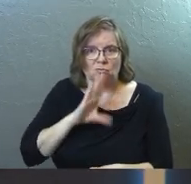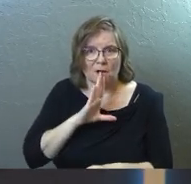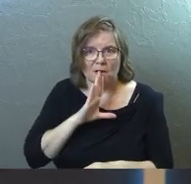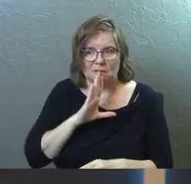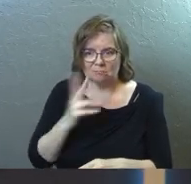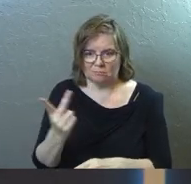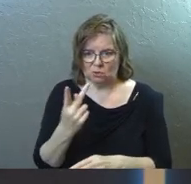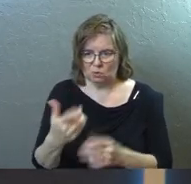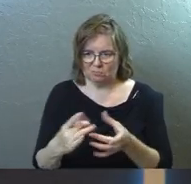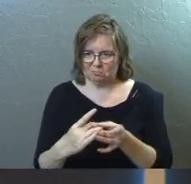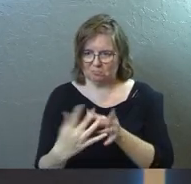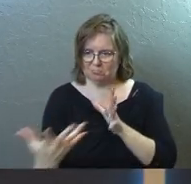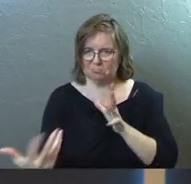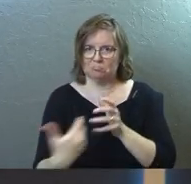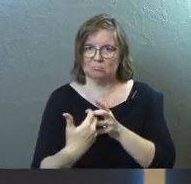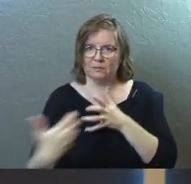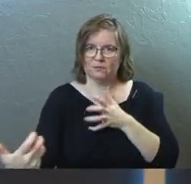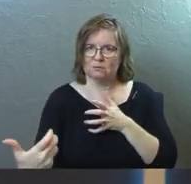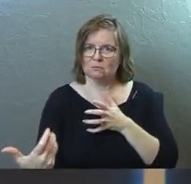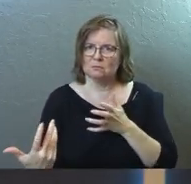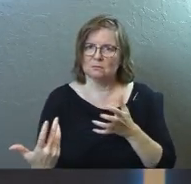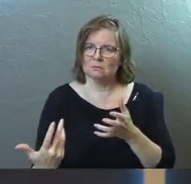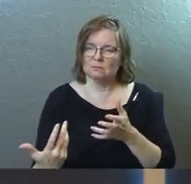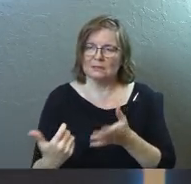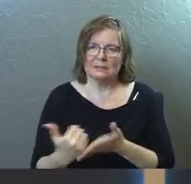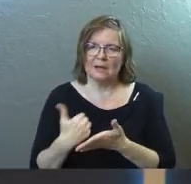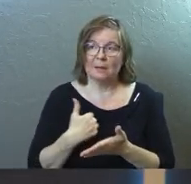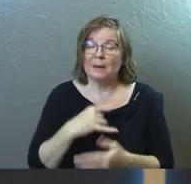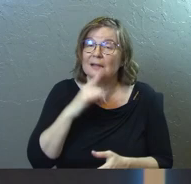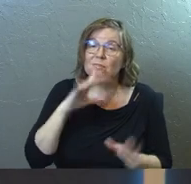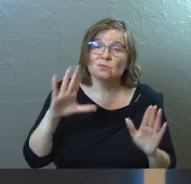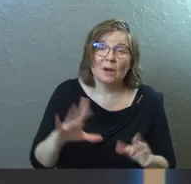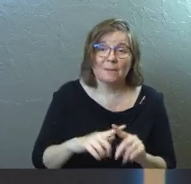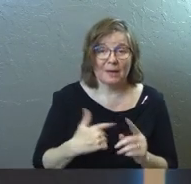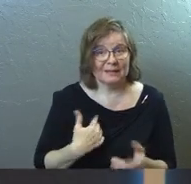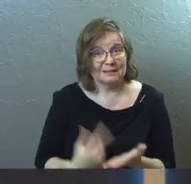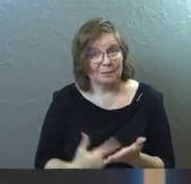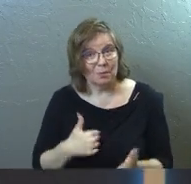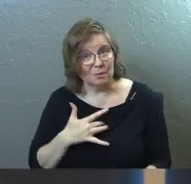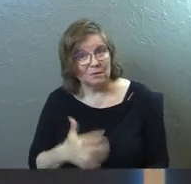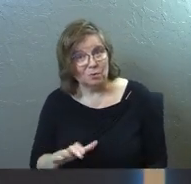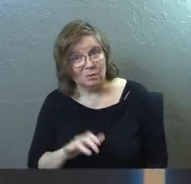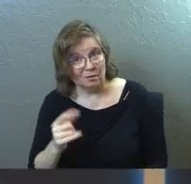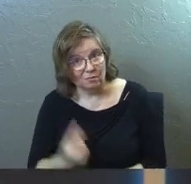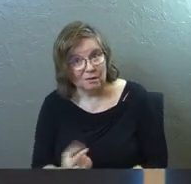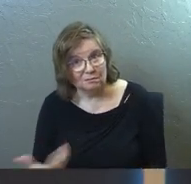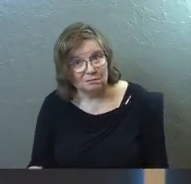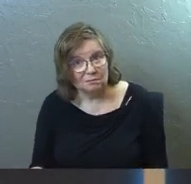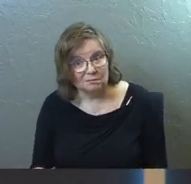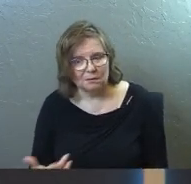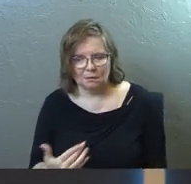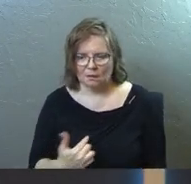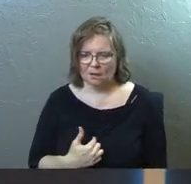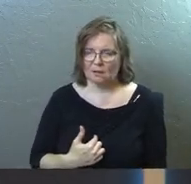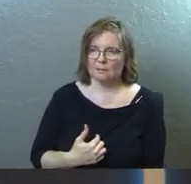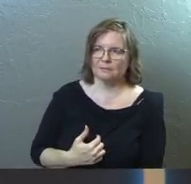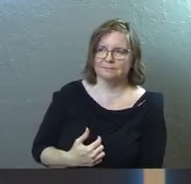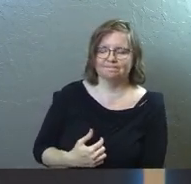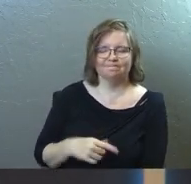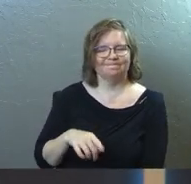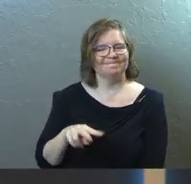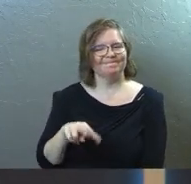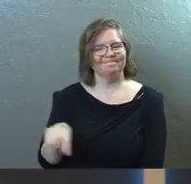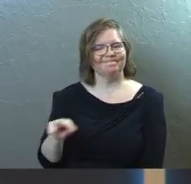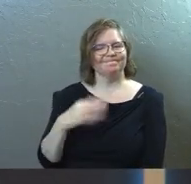and division in my mind towards somebody else. It doesn't help me. Again, our kids are great, but don't we do this? I've got to say, I don't know about